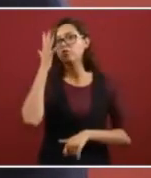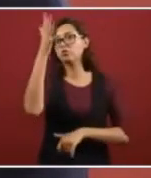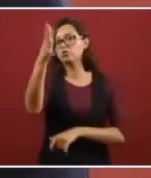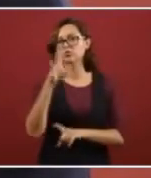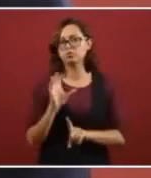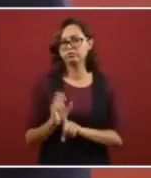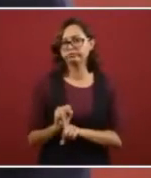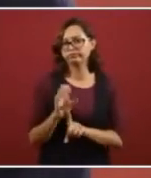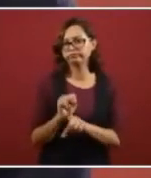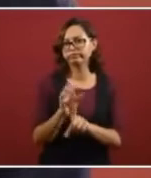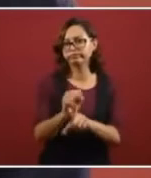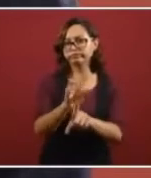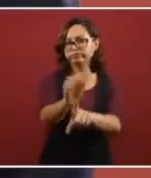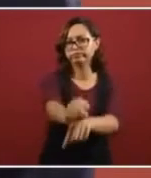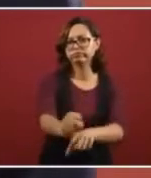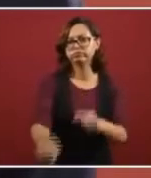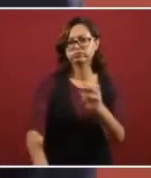future